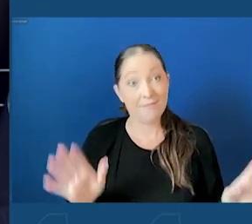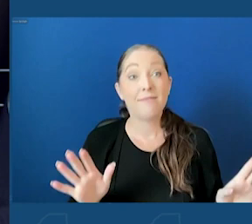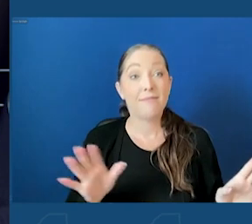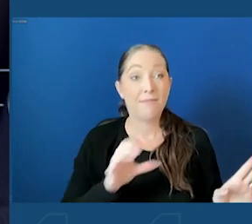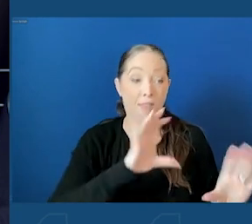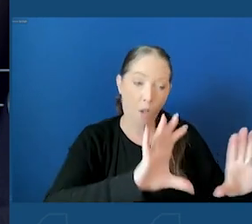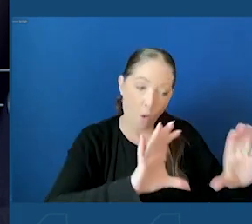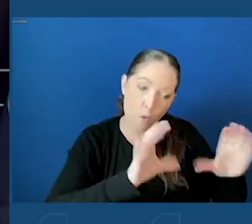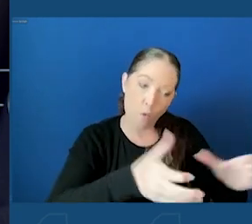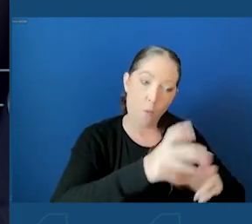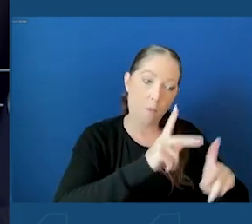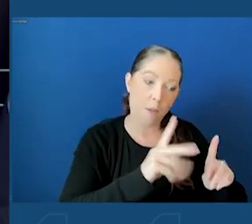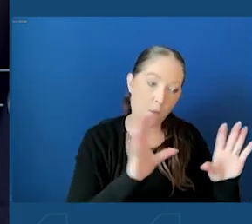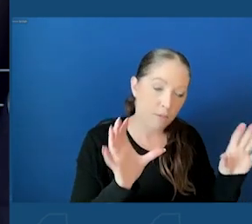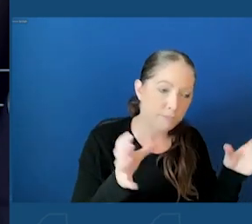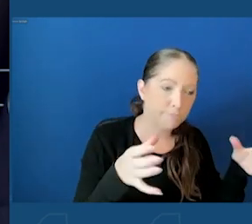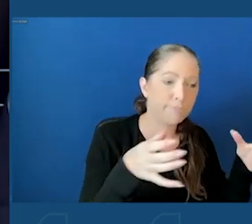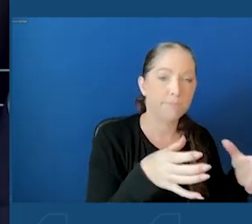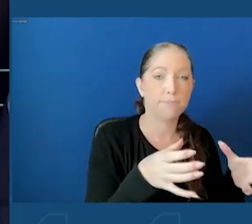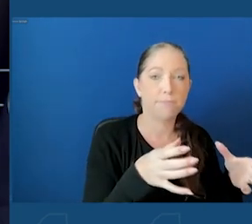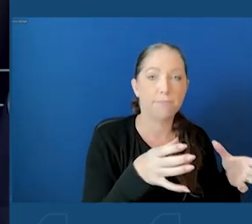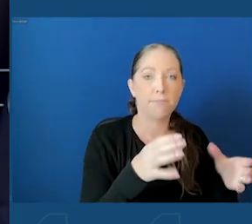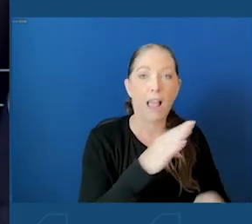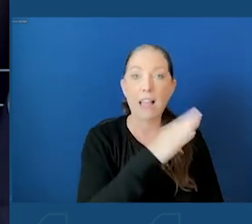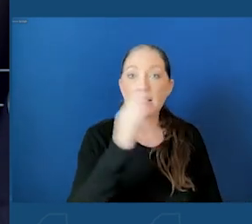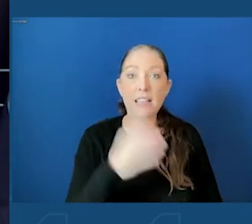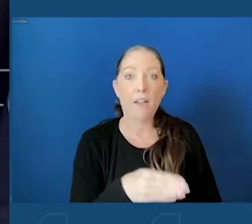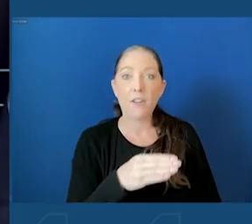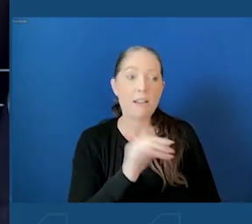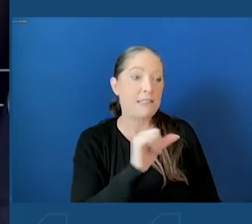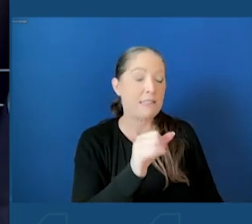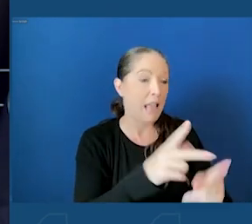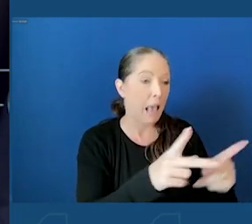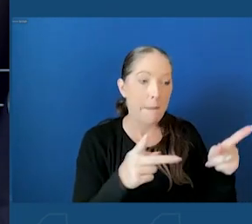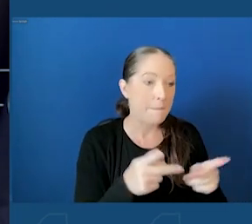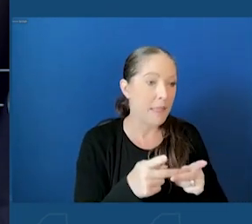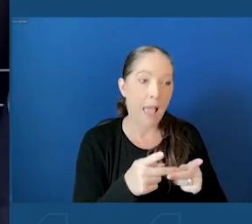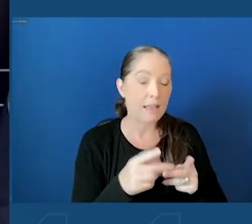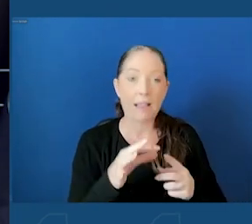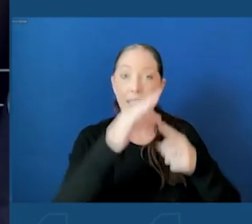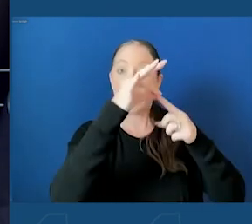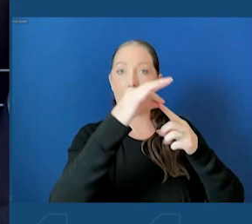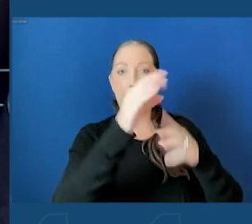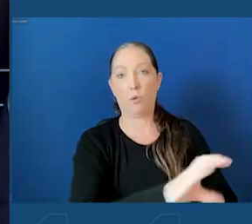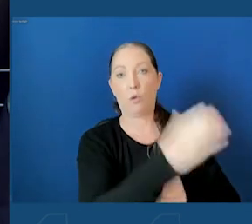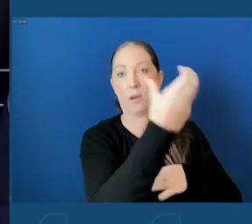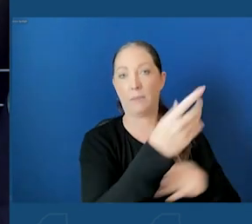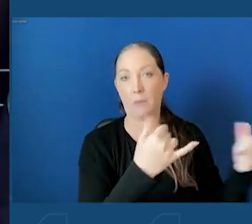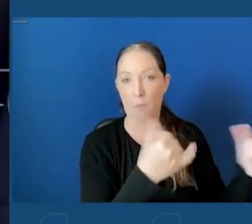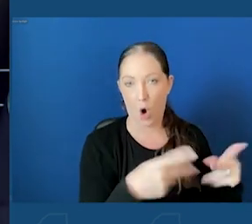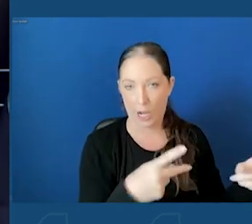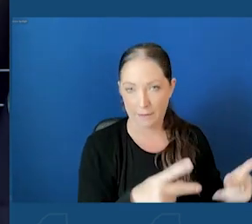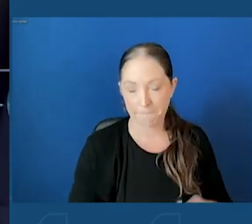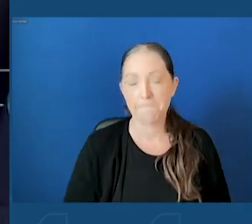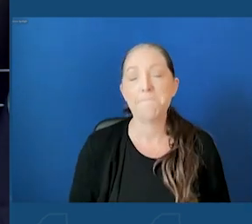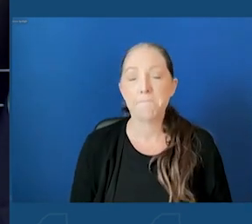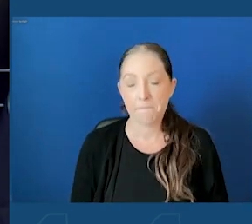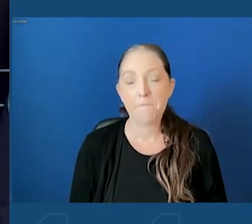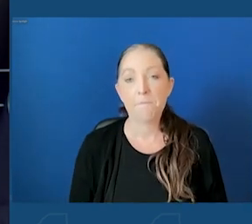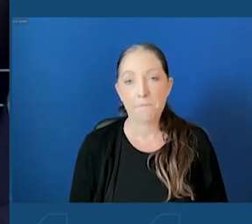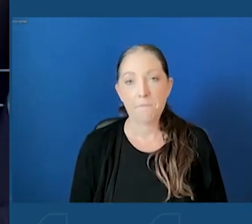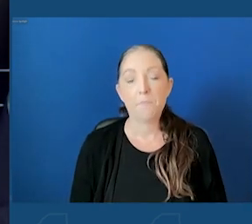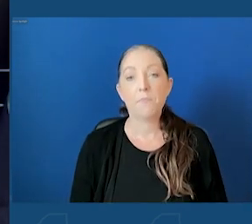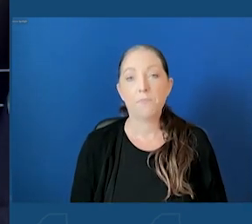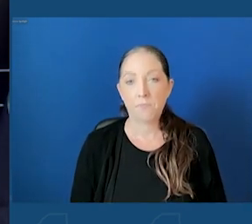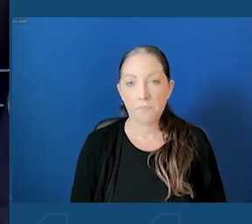came together that were never in the same place at the same time any other time in the Hamptons. Peter and Casey, they